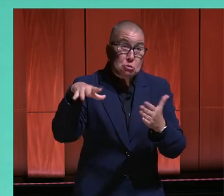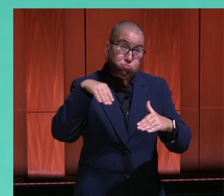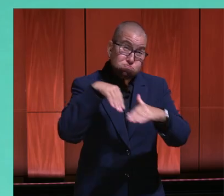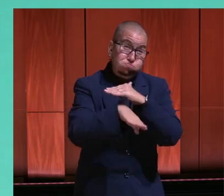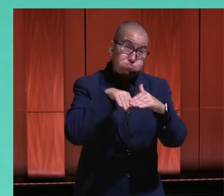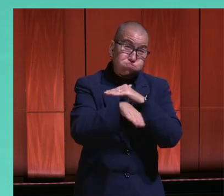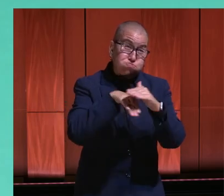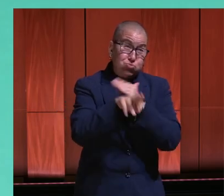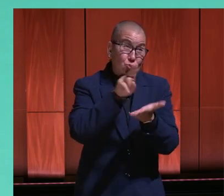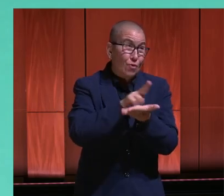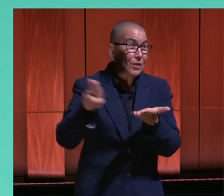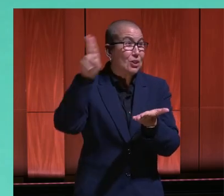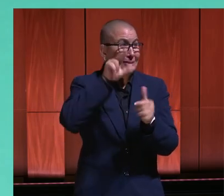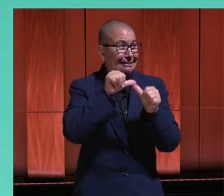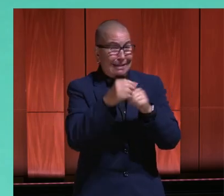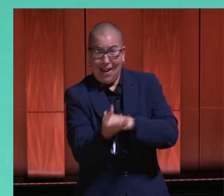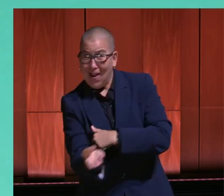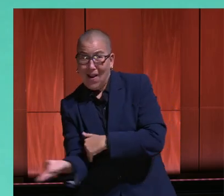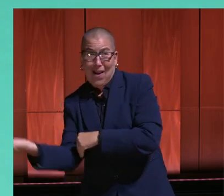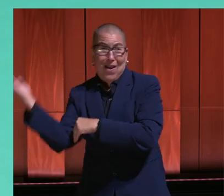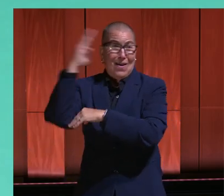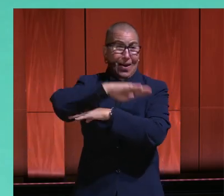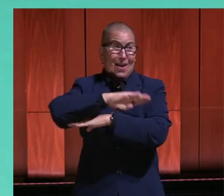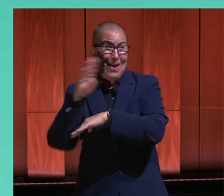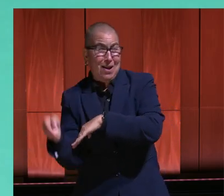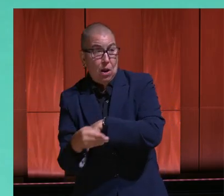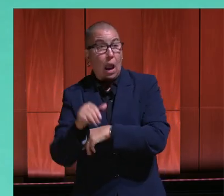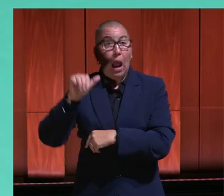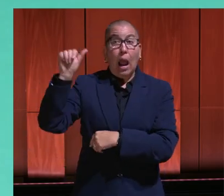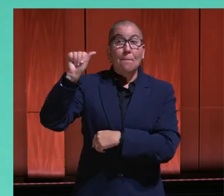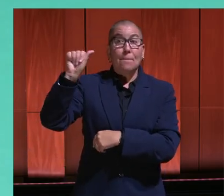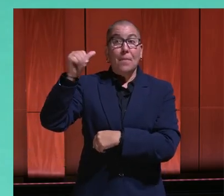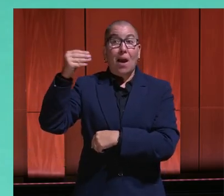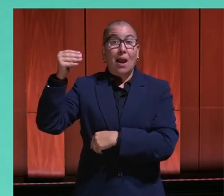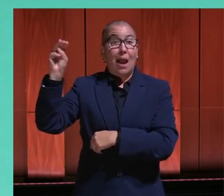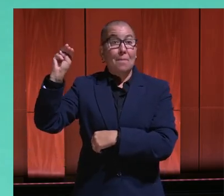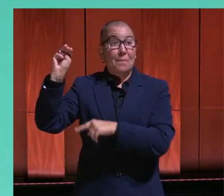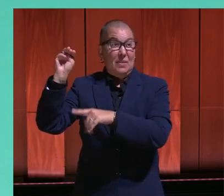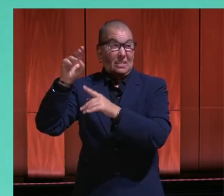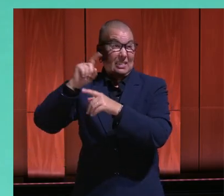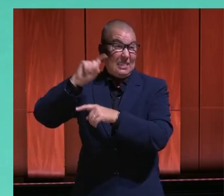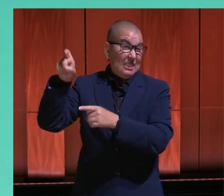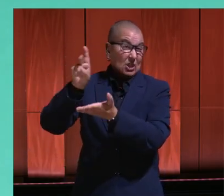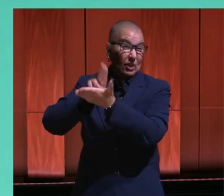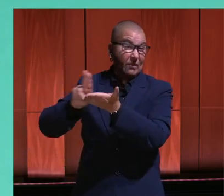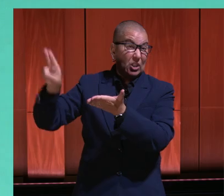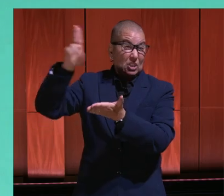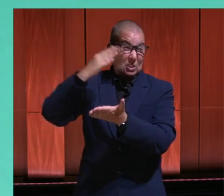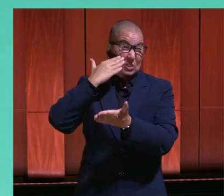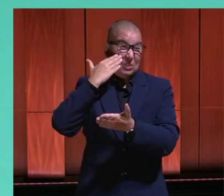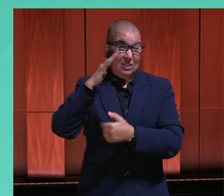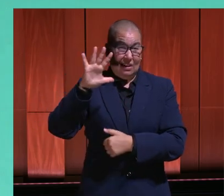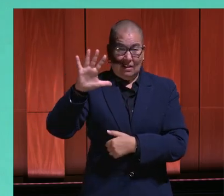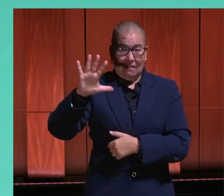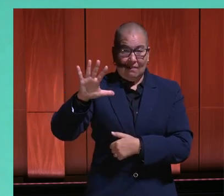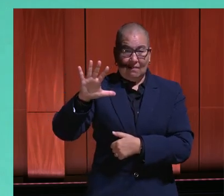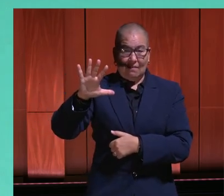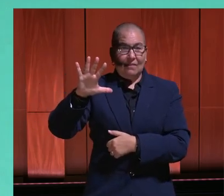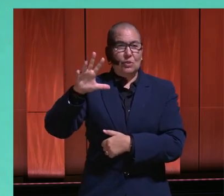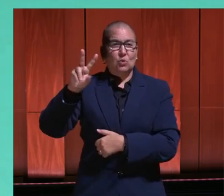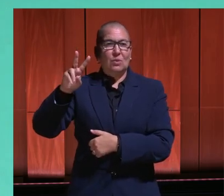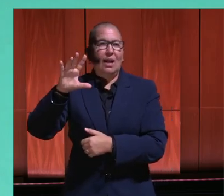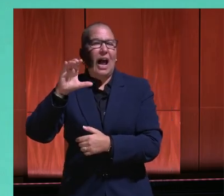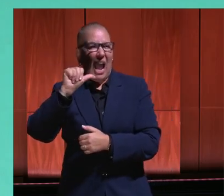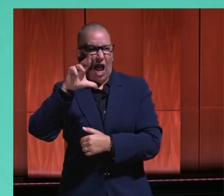quite a large university. Our campus is 5,200 acres. We just crossed 77,000 enrolled